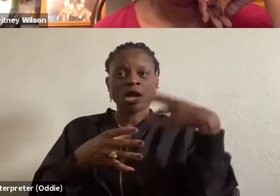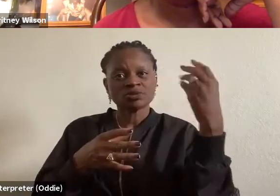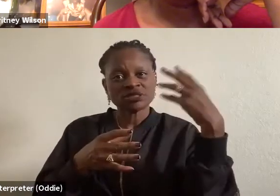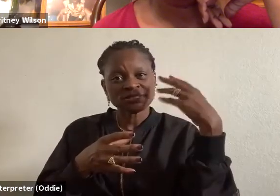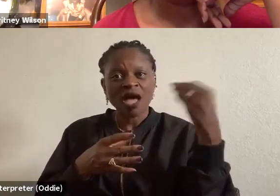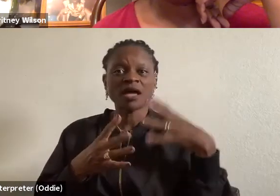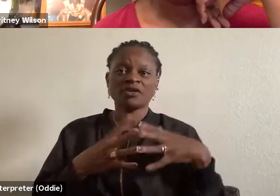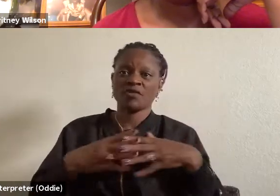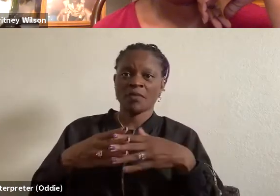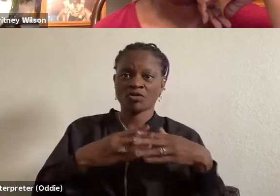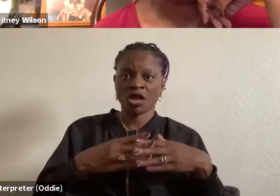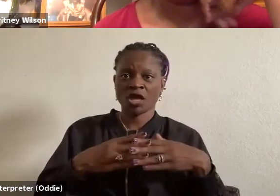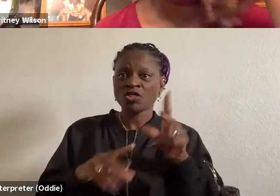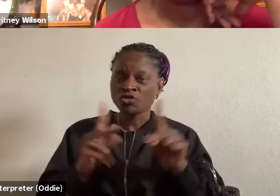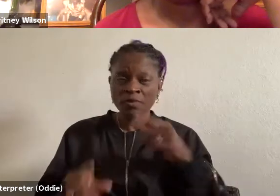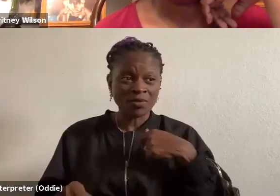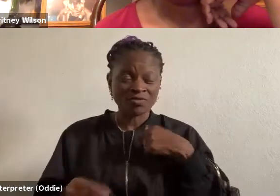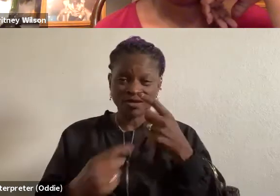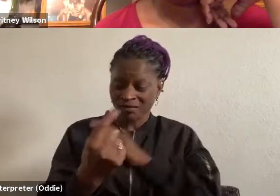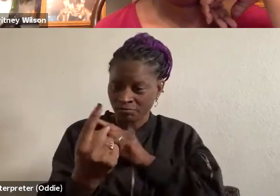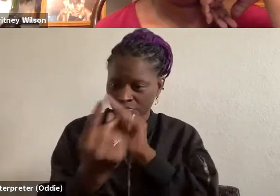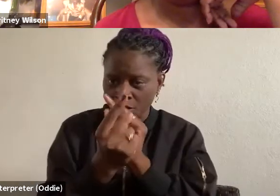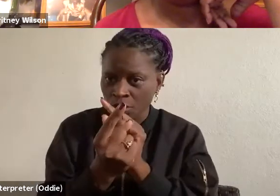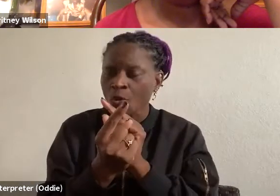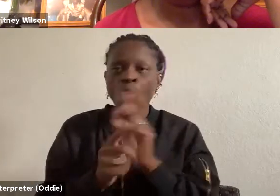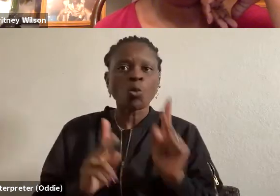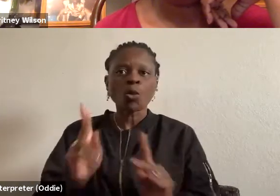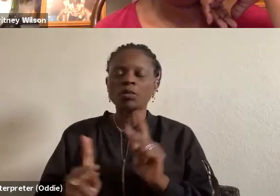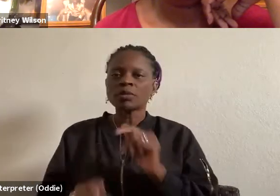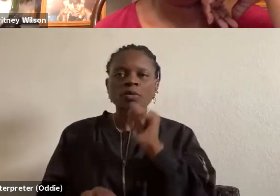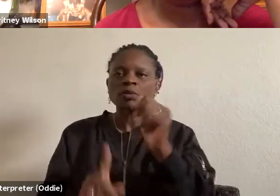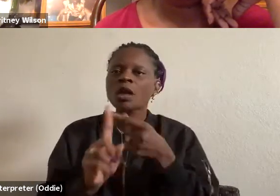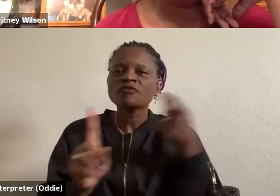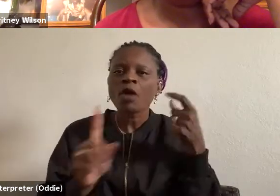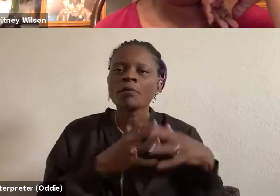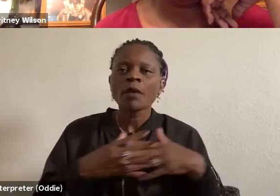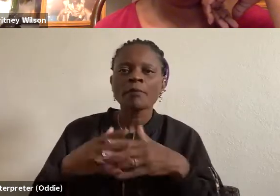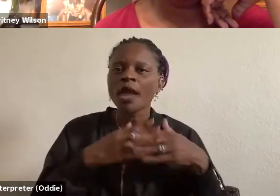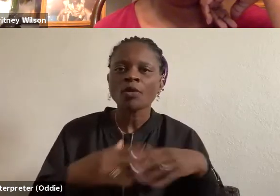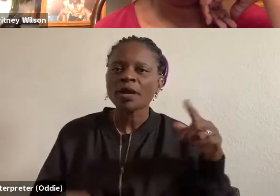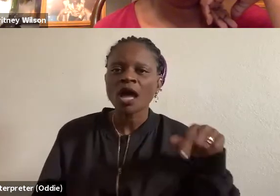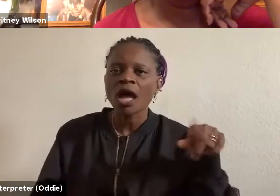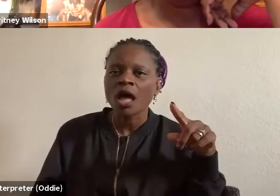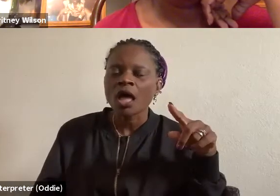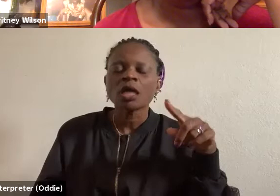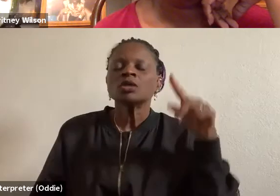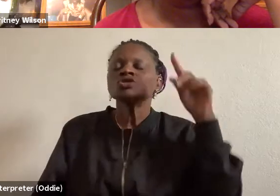non-American. So understanding how Black people across the diaspora experience white disabled people has